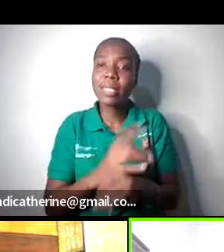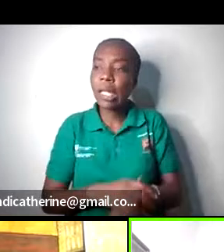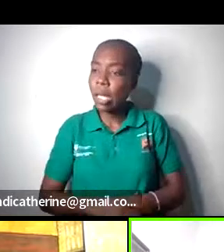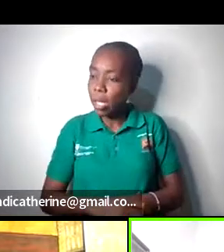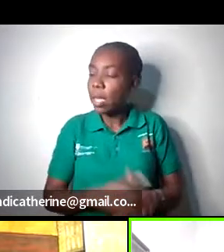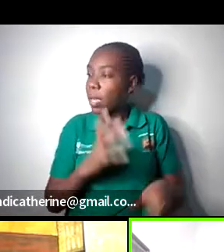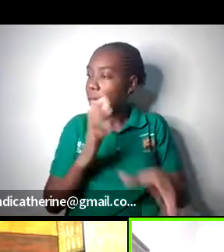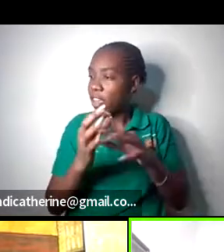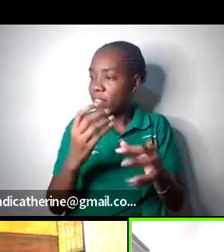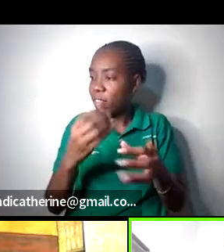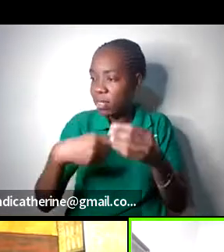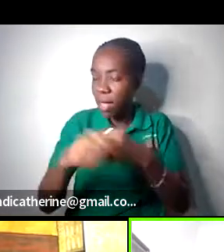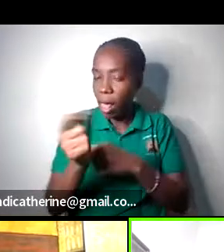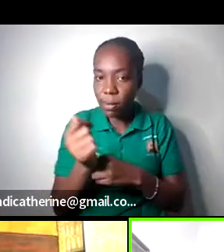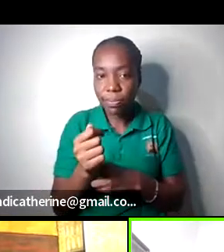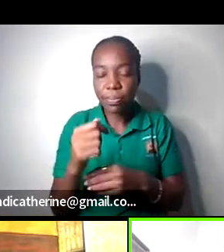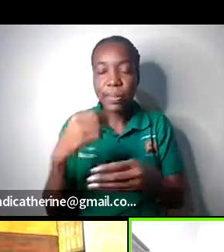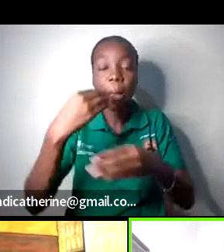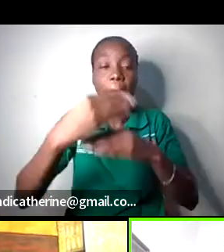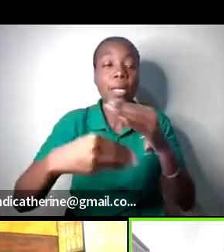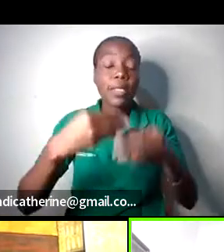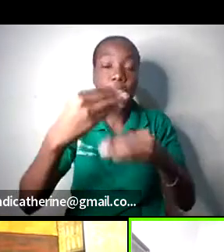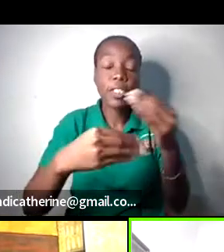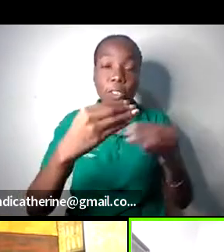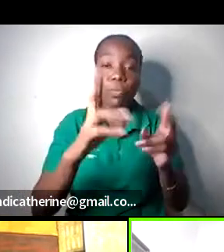materials, key amongst them minerals,